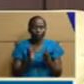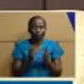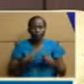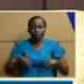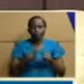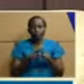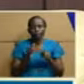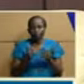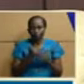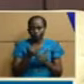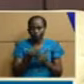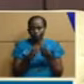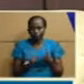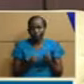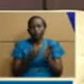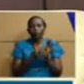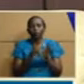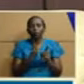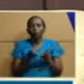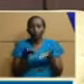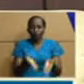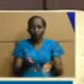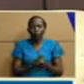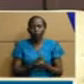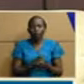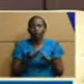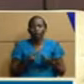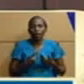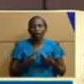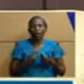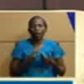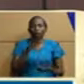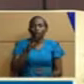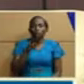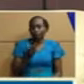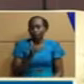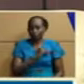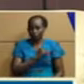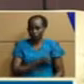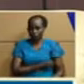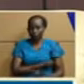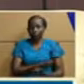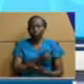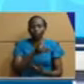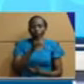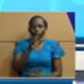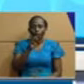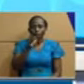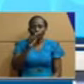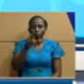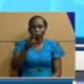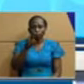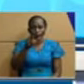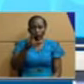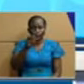Soon. Let me introduce the people I have here with me. I have Ms. Salima Namusovia from ISA. ISA is the